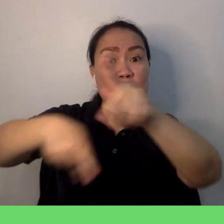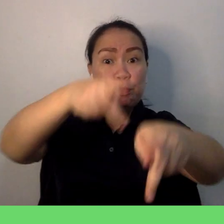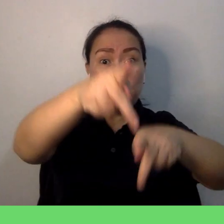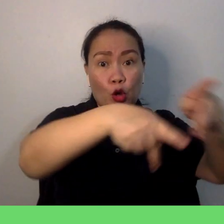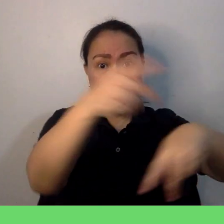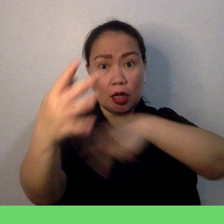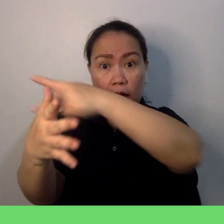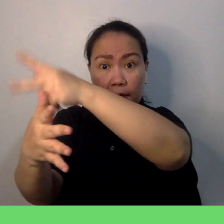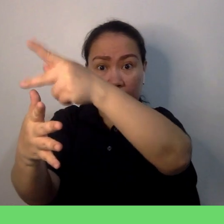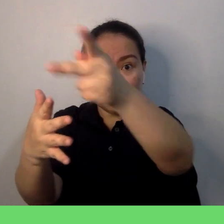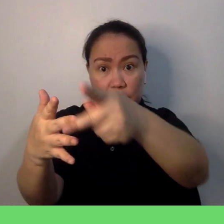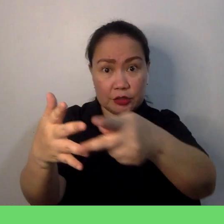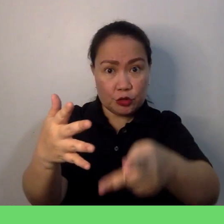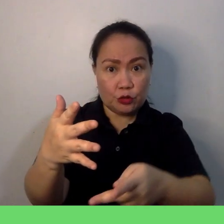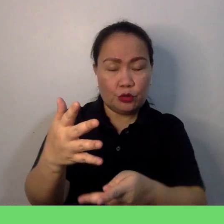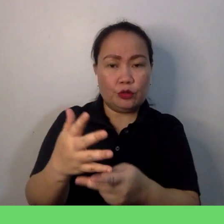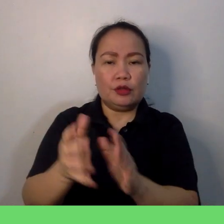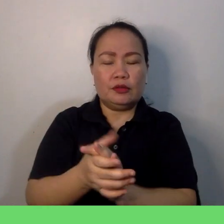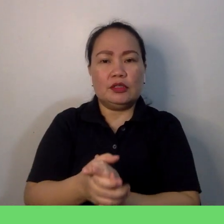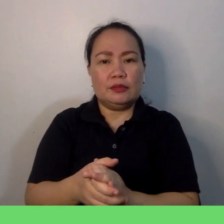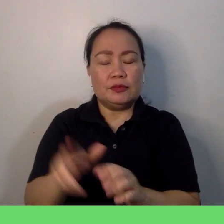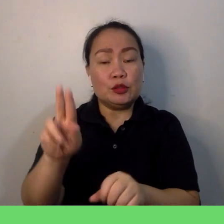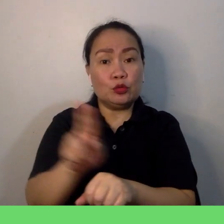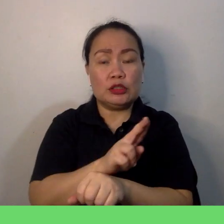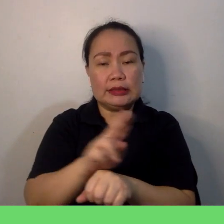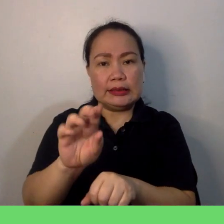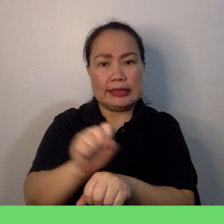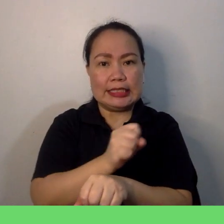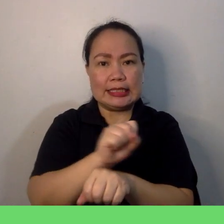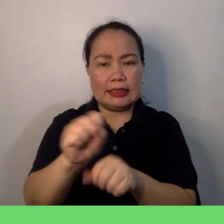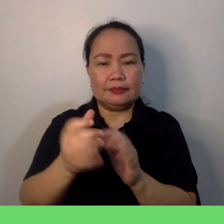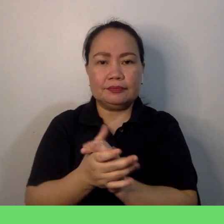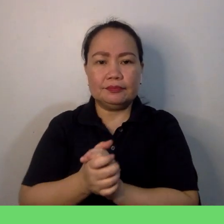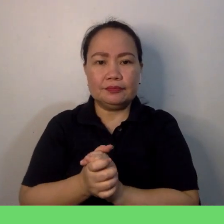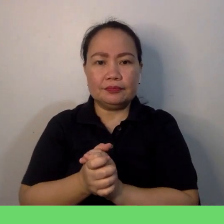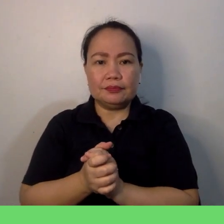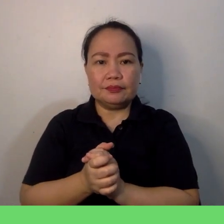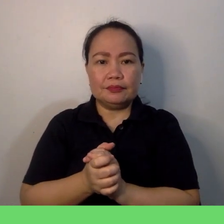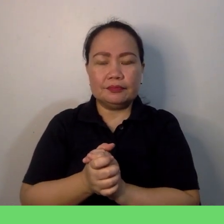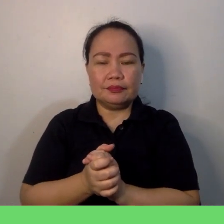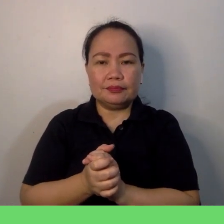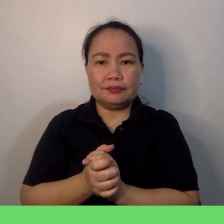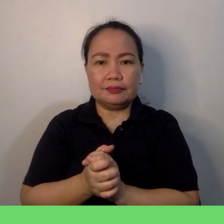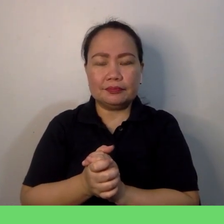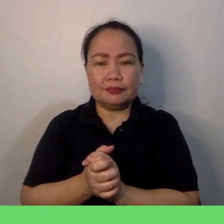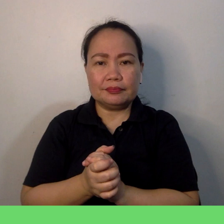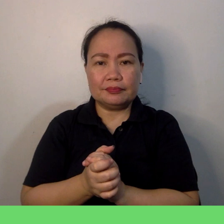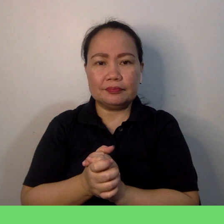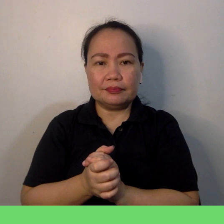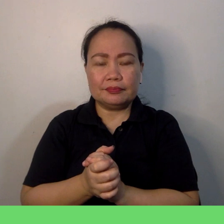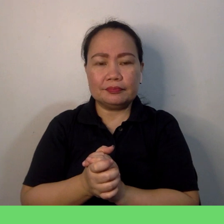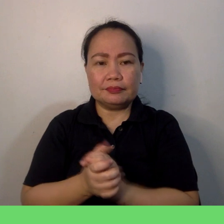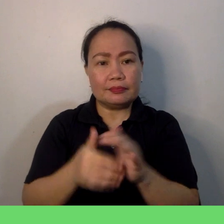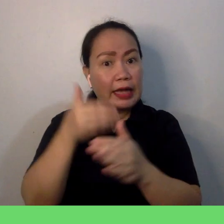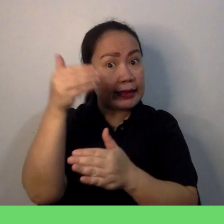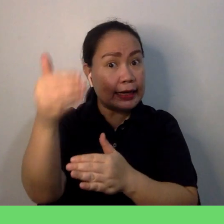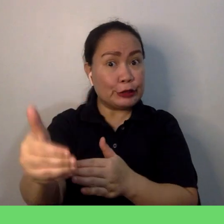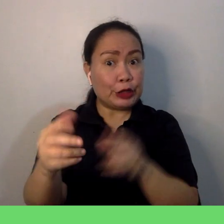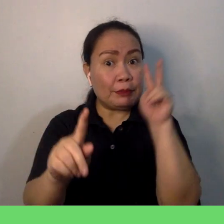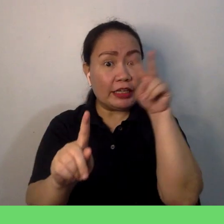So, those are all statistics. So, we are applying statistics in government also. Another